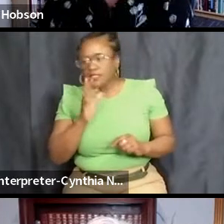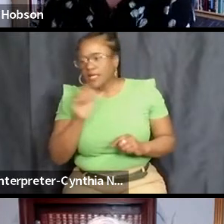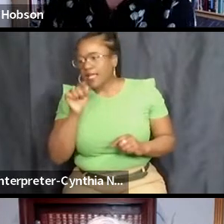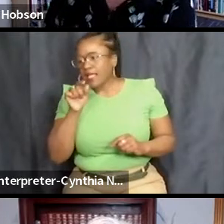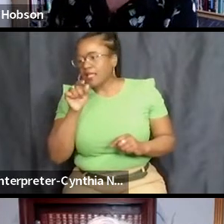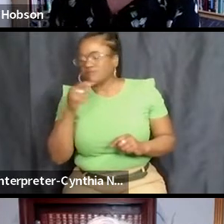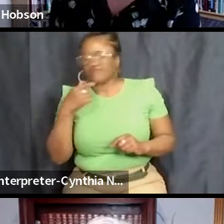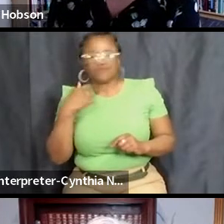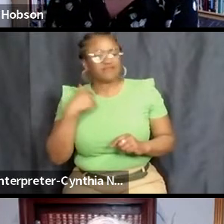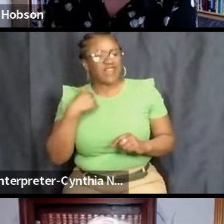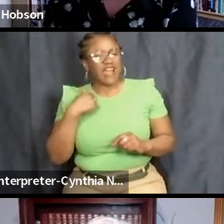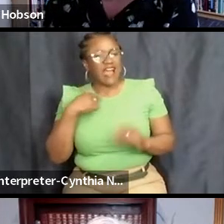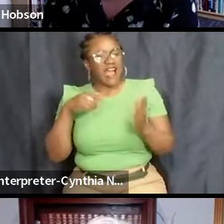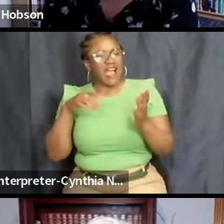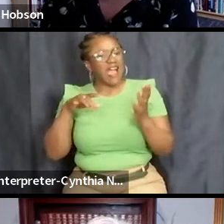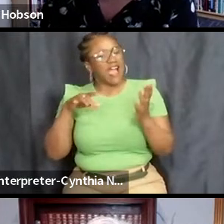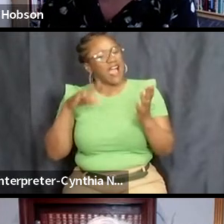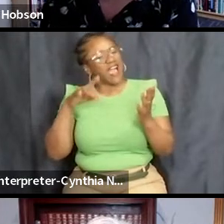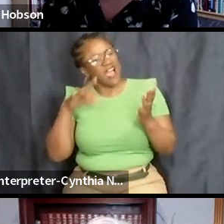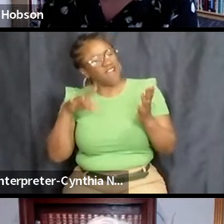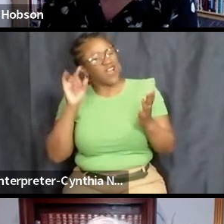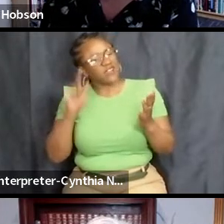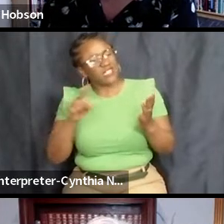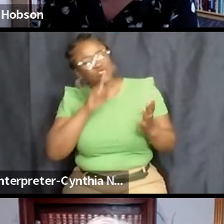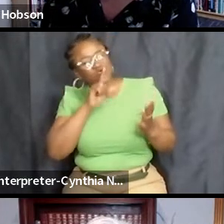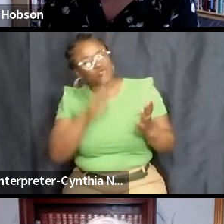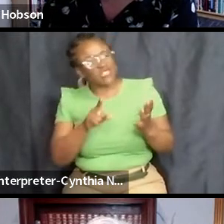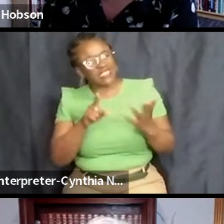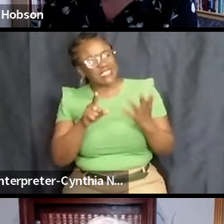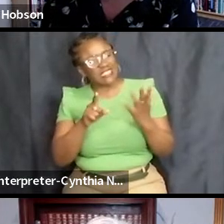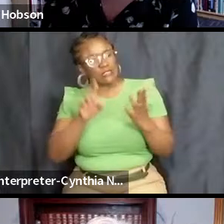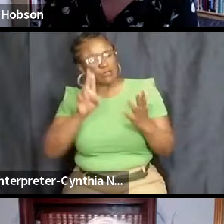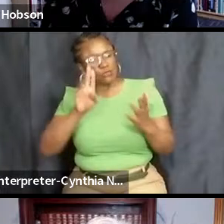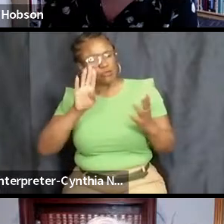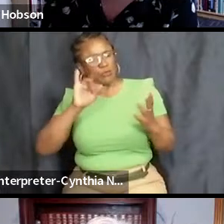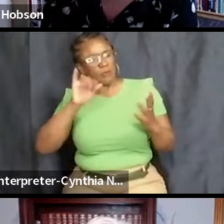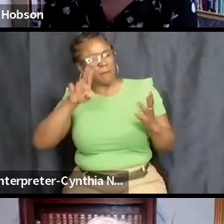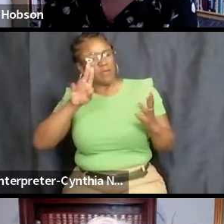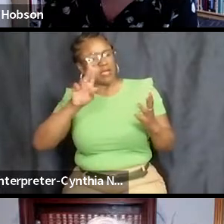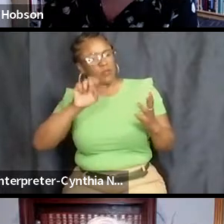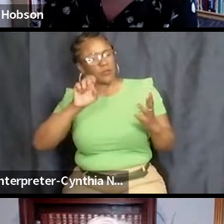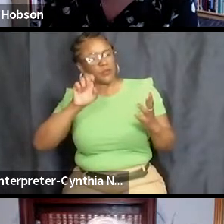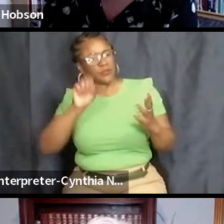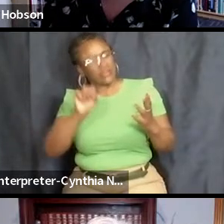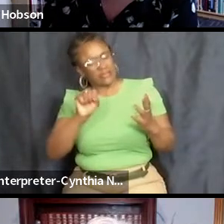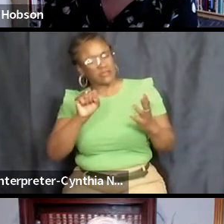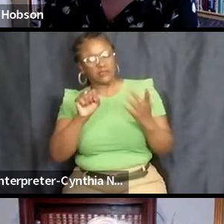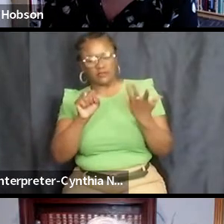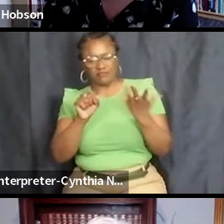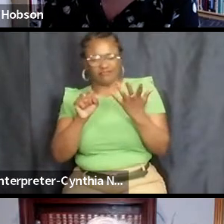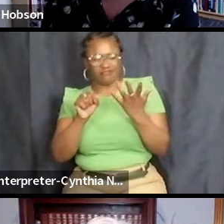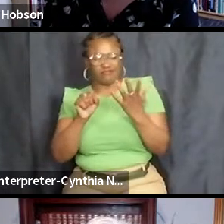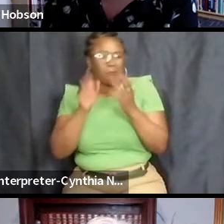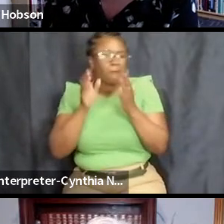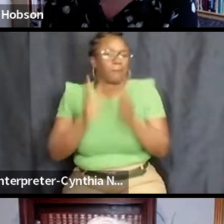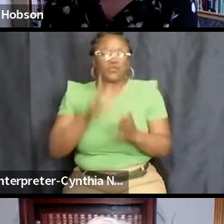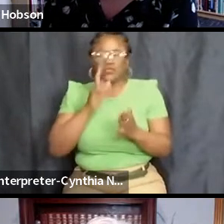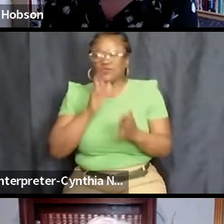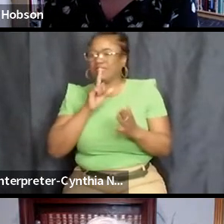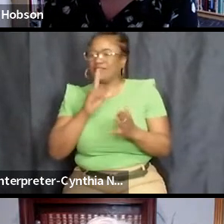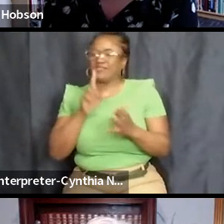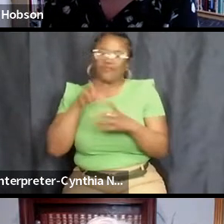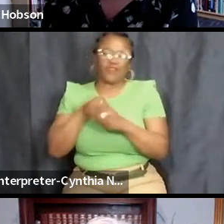I kind of found him to be somewhat of a ubiquitous figure in all these titanic battles in the 80s over voting